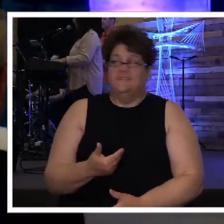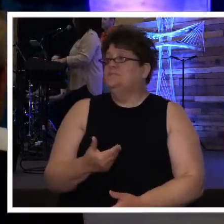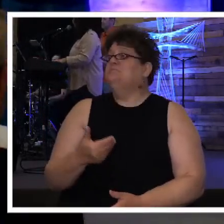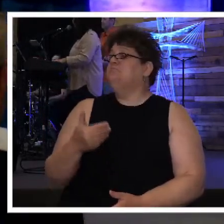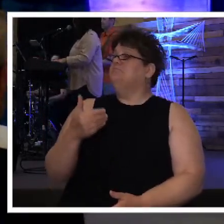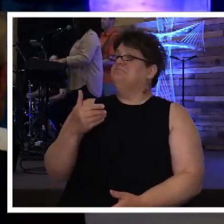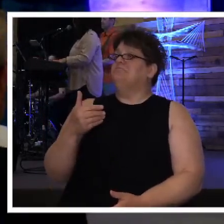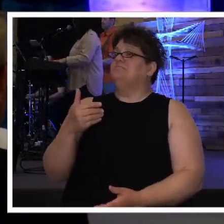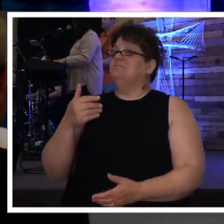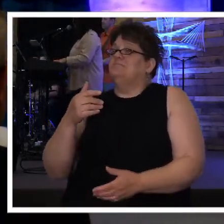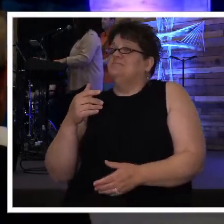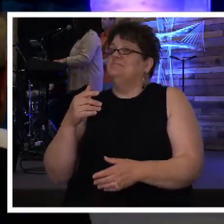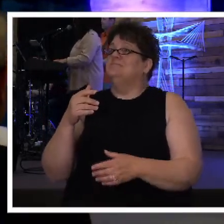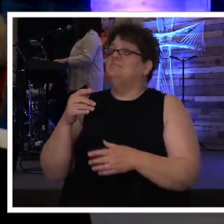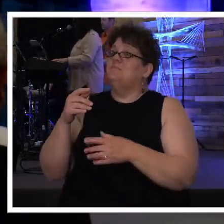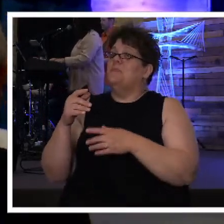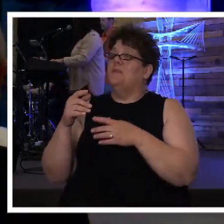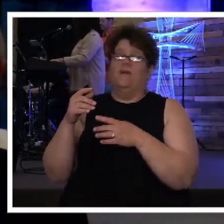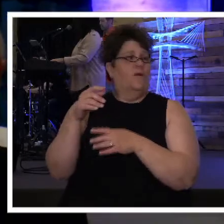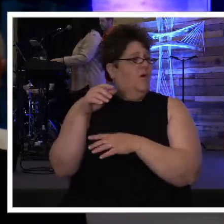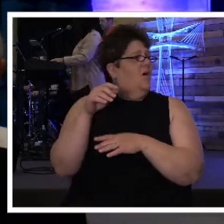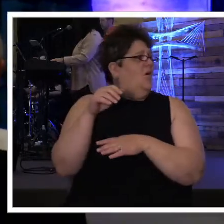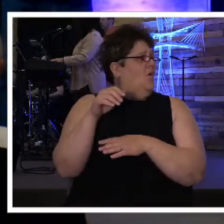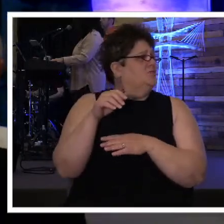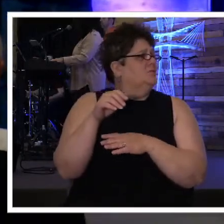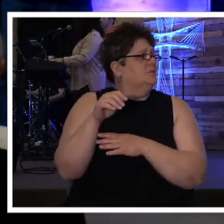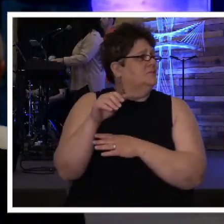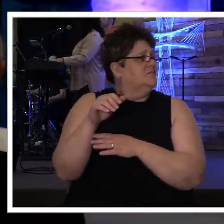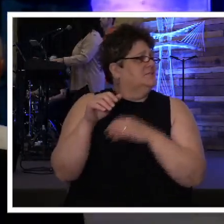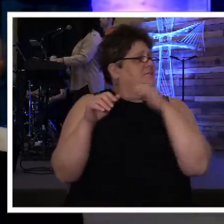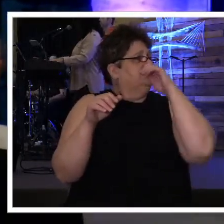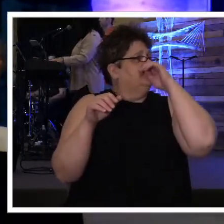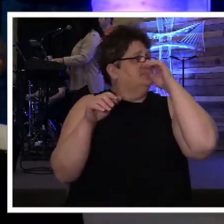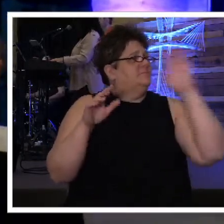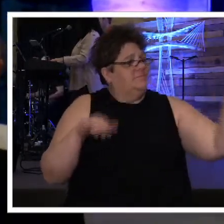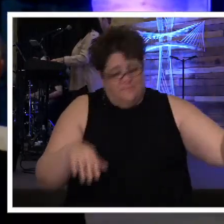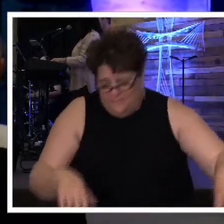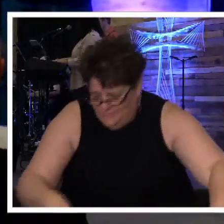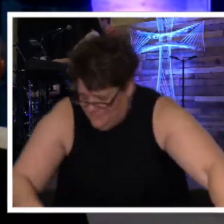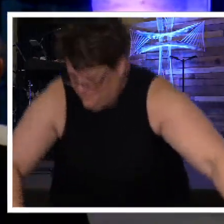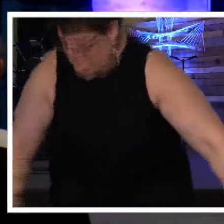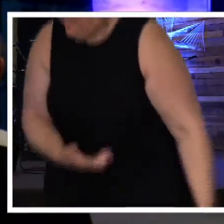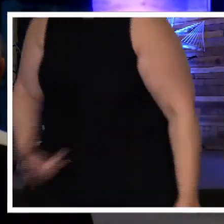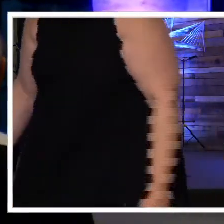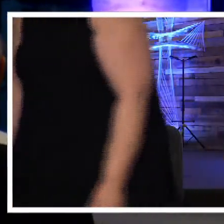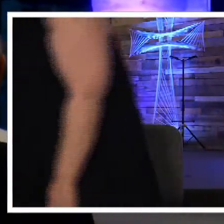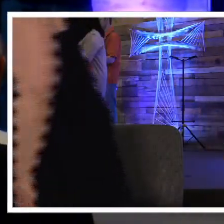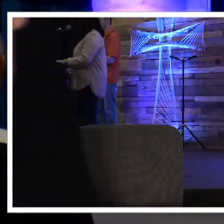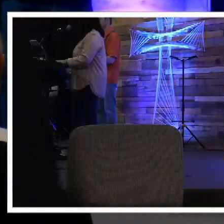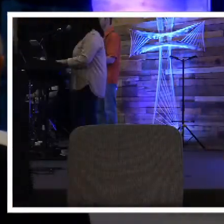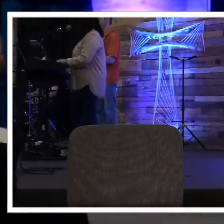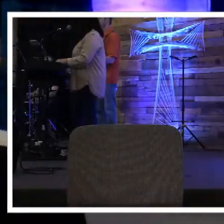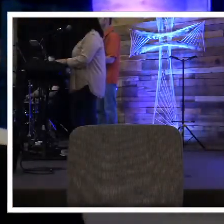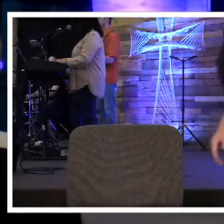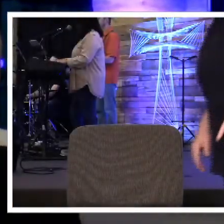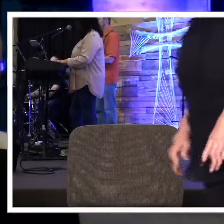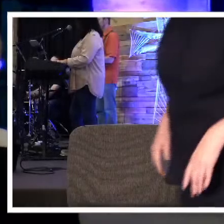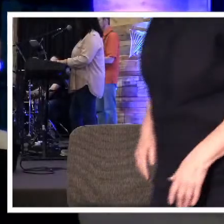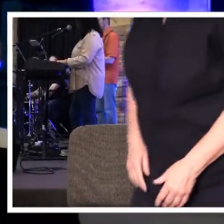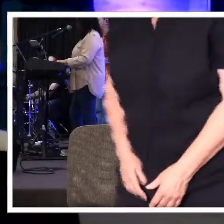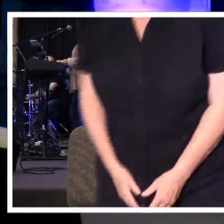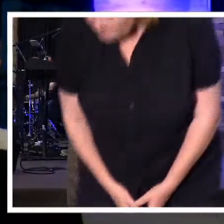people. I recognize that some of you today may be sitting here and you're going, you know, I don't know if I have the courage to do